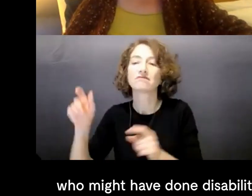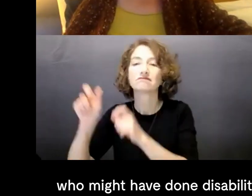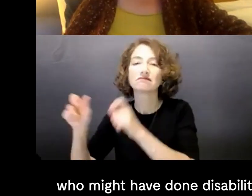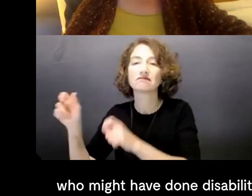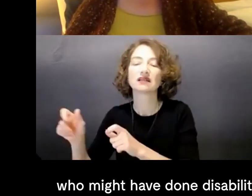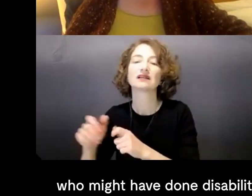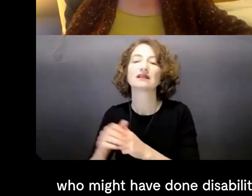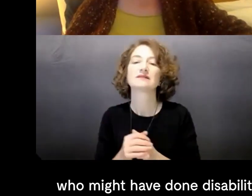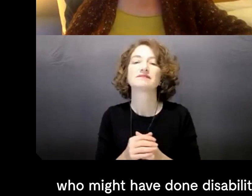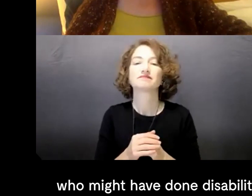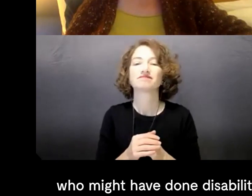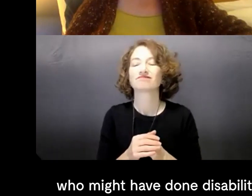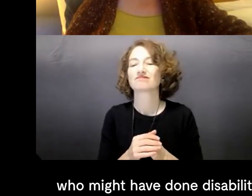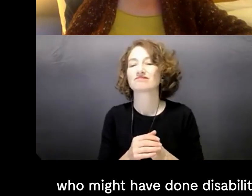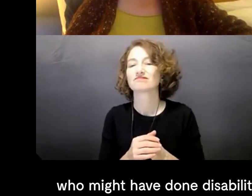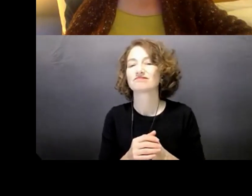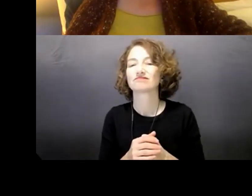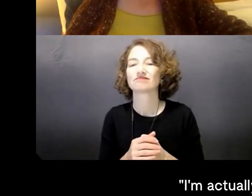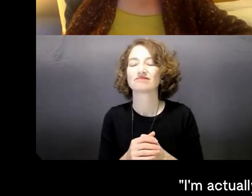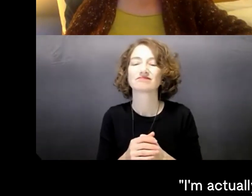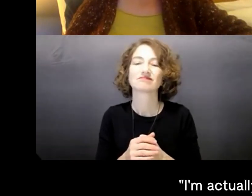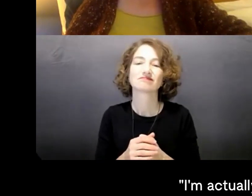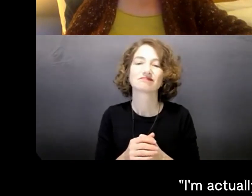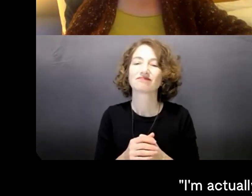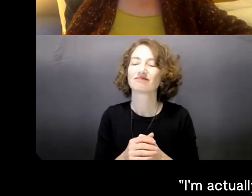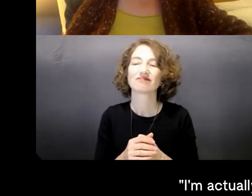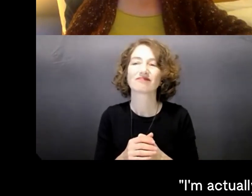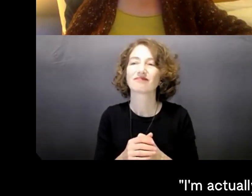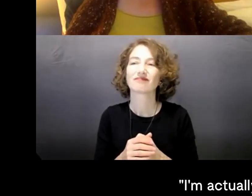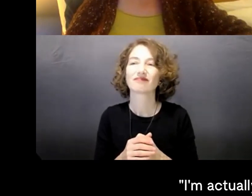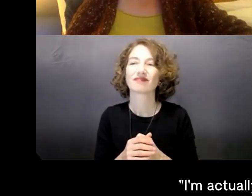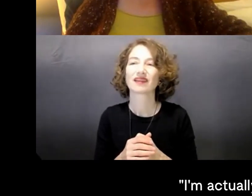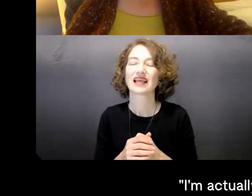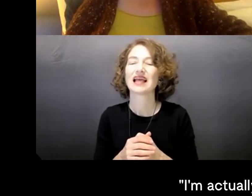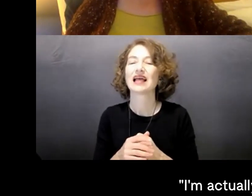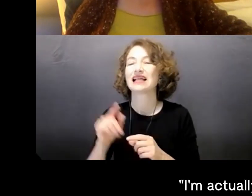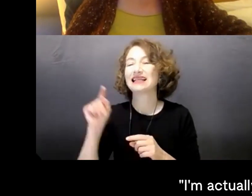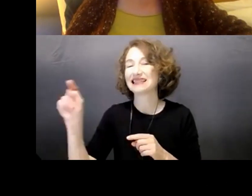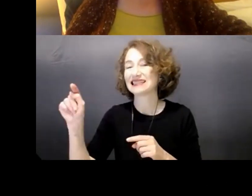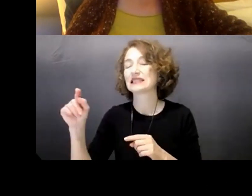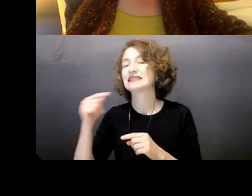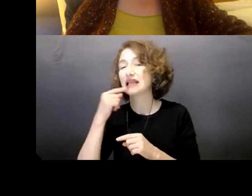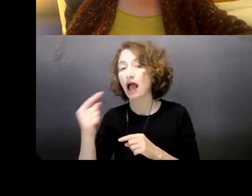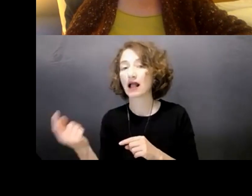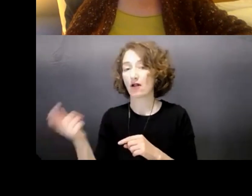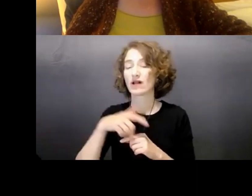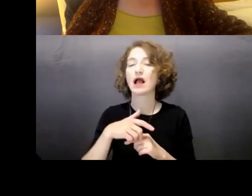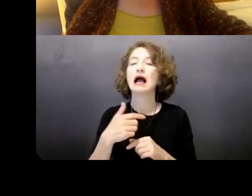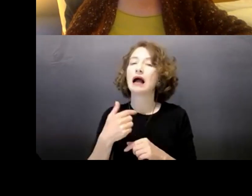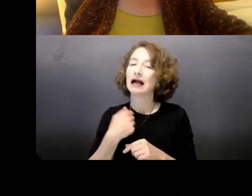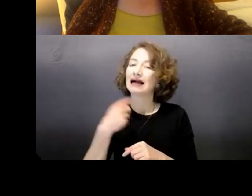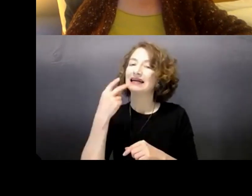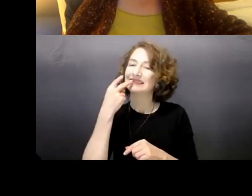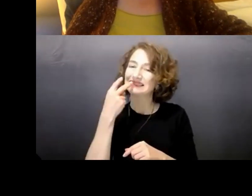longer, felt longer part of communities, saying, I'm actually seeing you as part of the community, gave